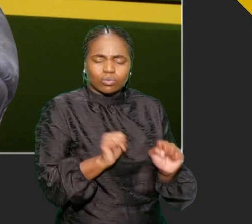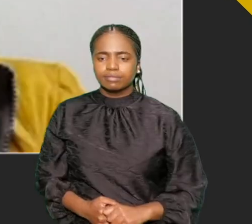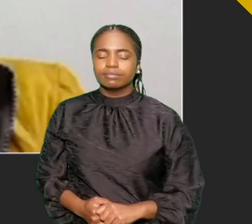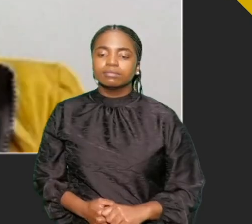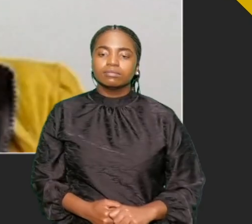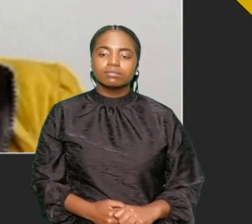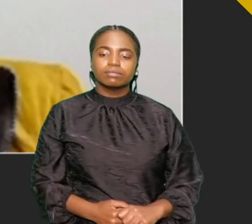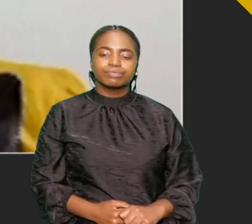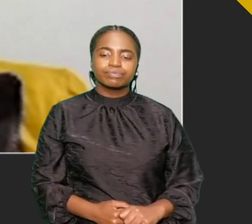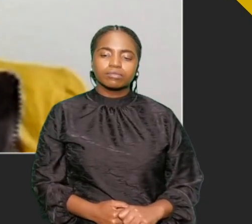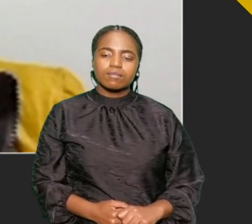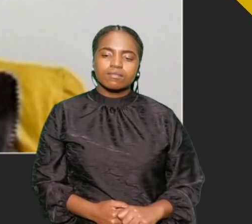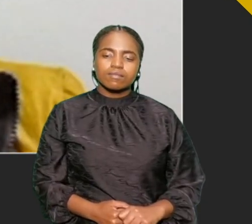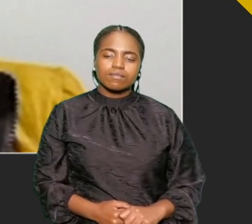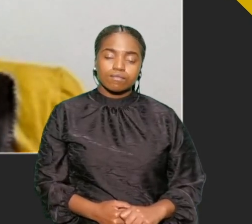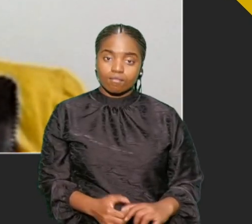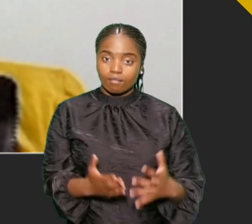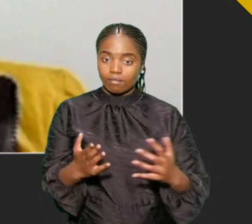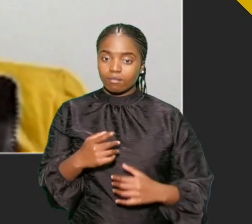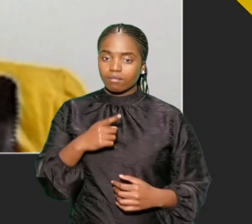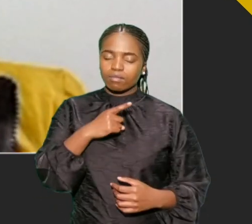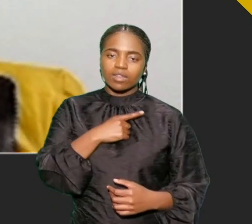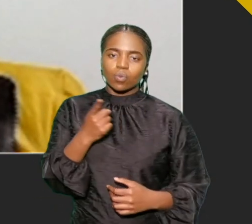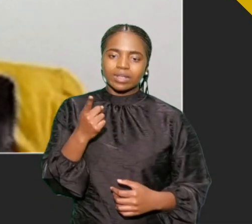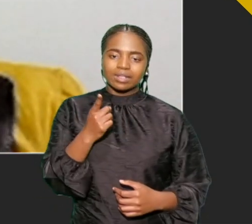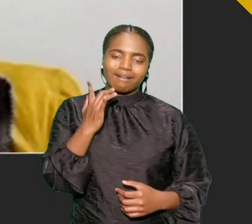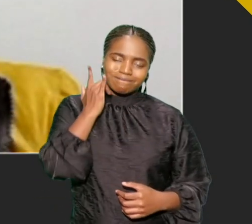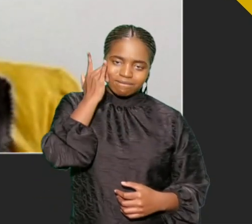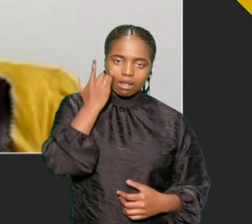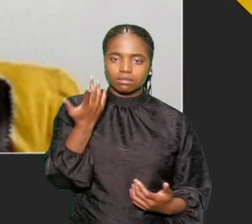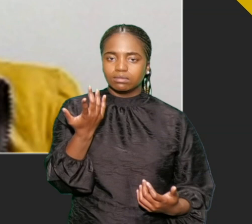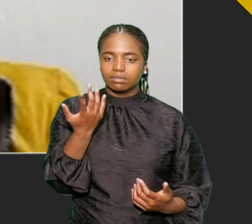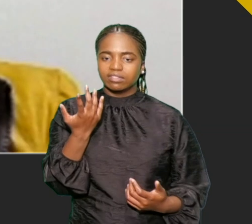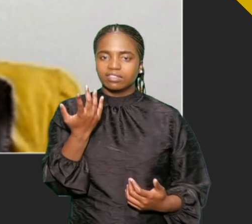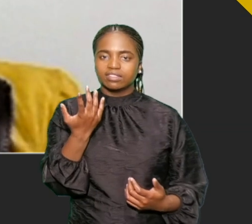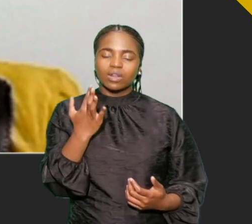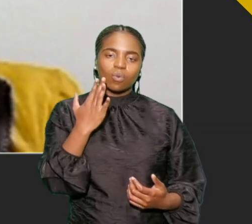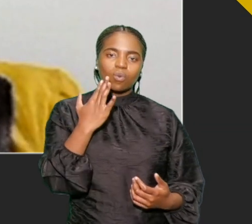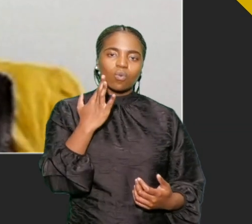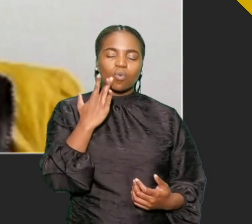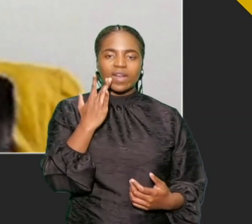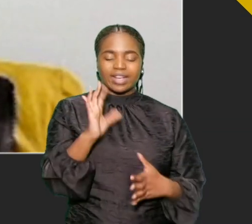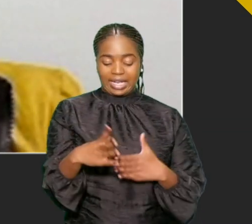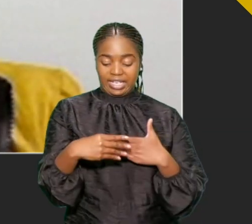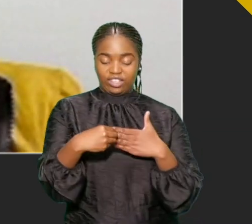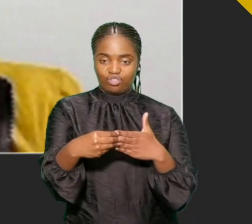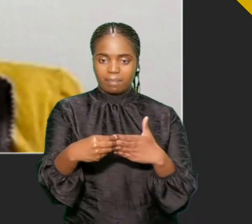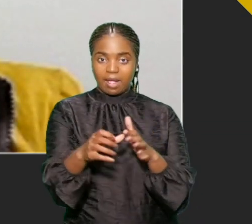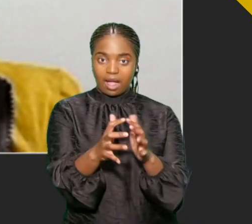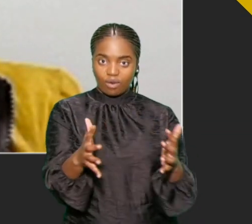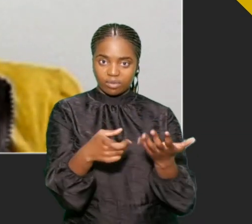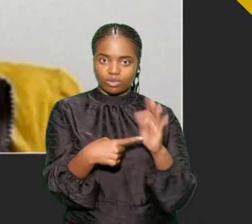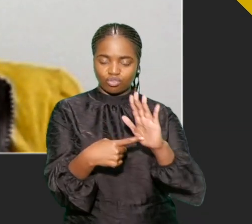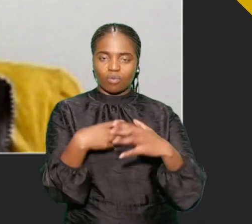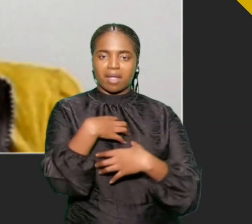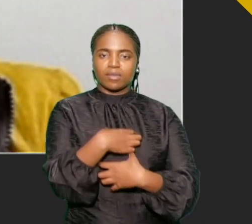properly? Because we are social animals, we'll always need. Sometimes it's actually a leadership act by showing your emotions.